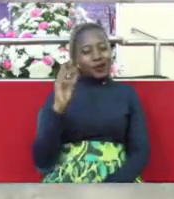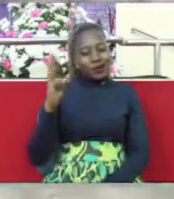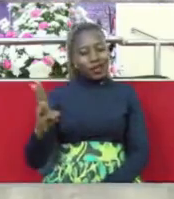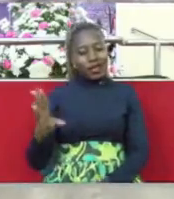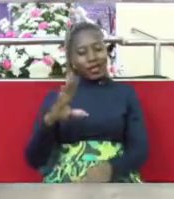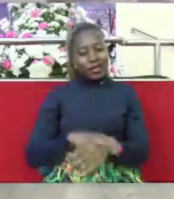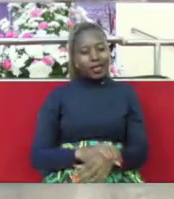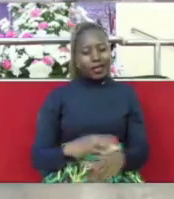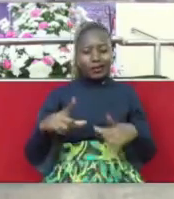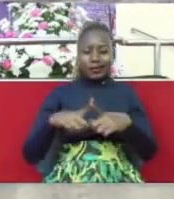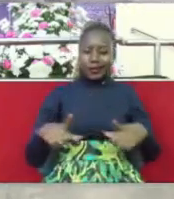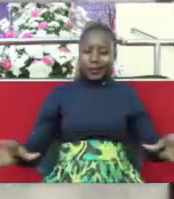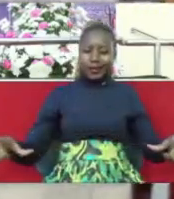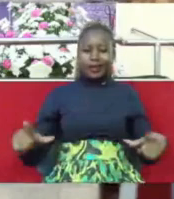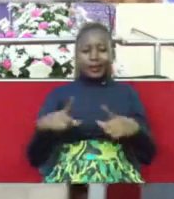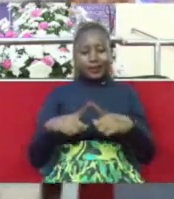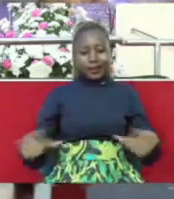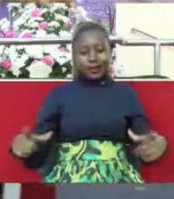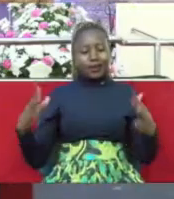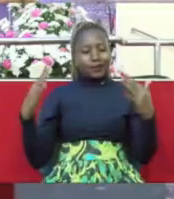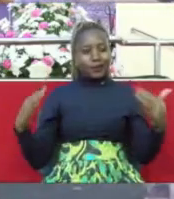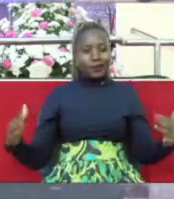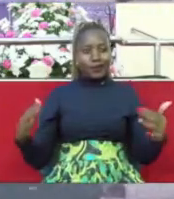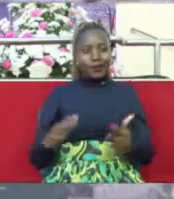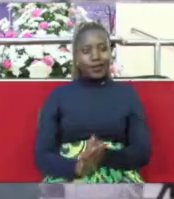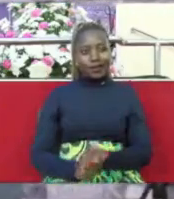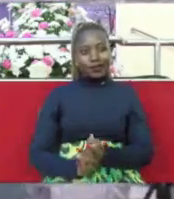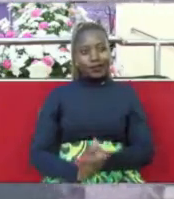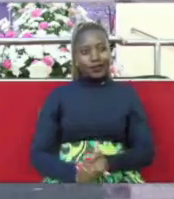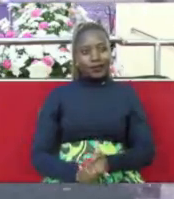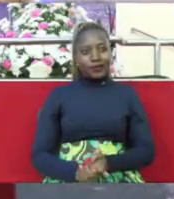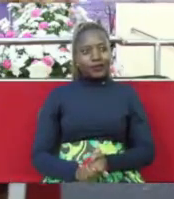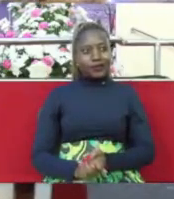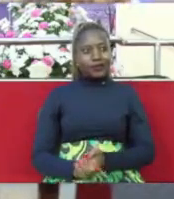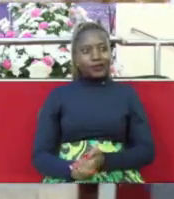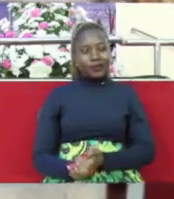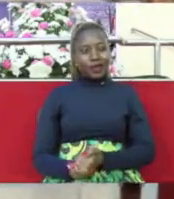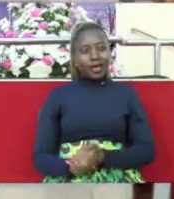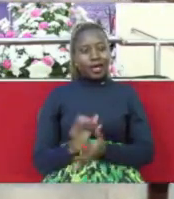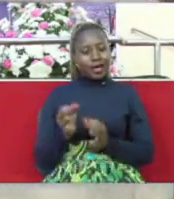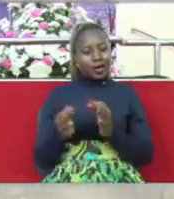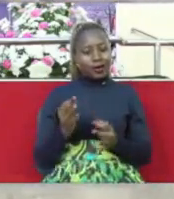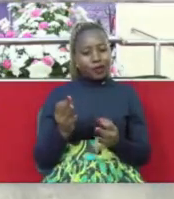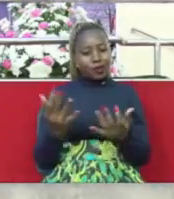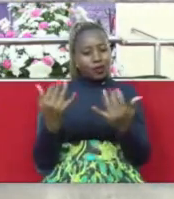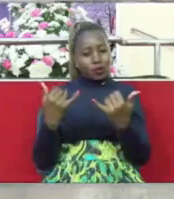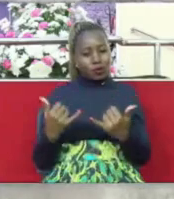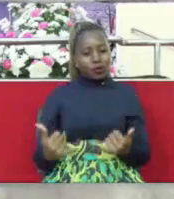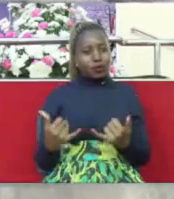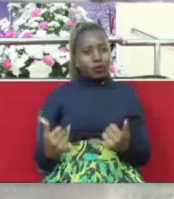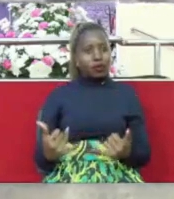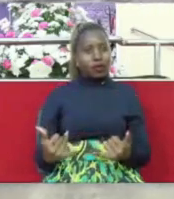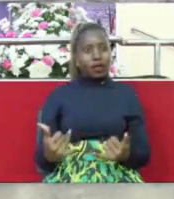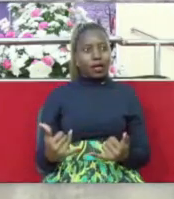call ploti maguta, bado utazipata zile roti mafuta mafuta. You know, if it was in our current dispensation, you'd have said, so